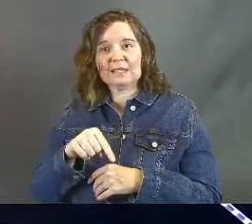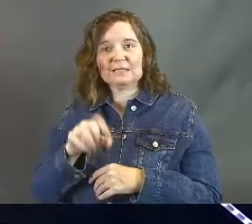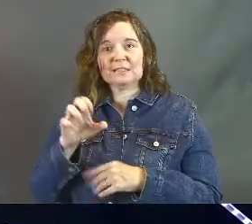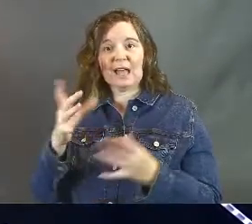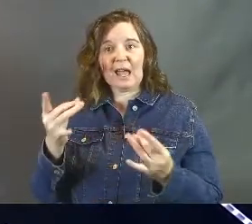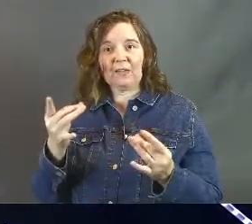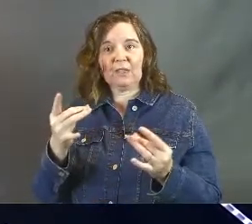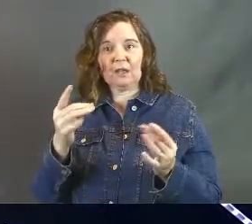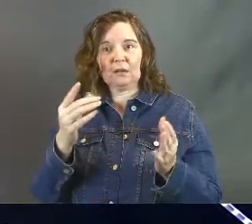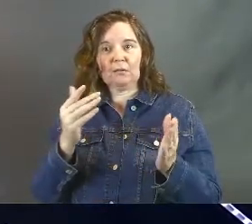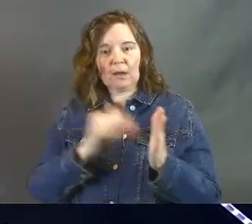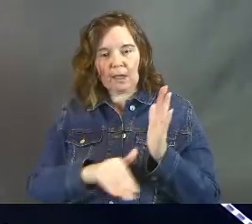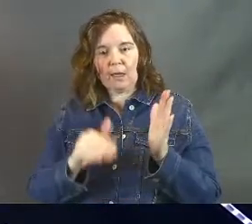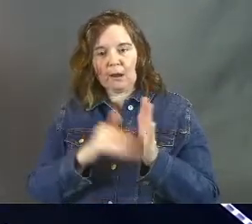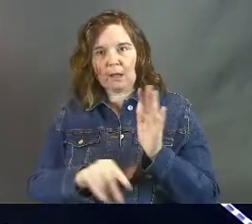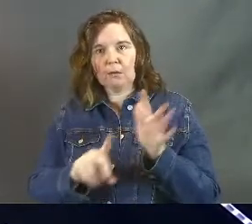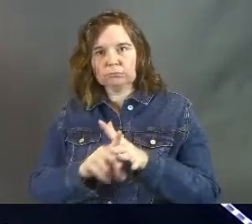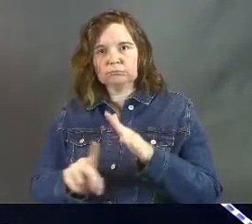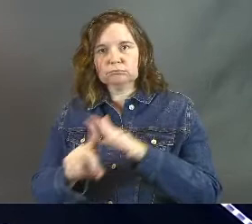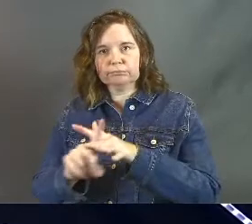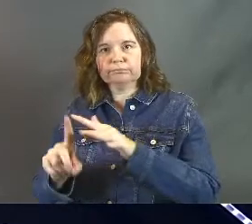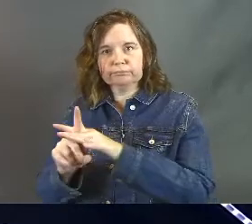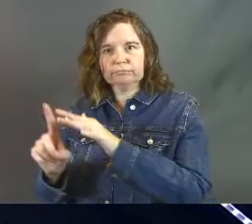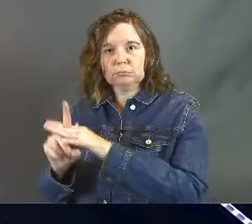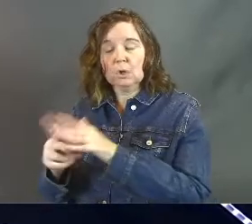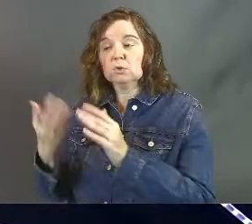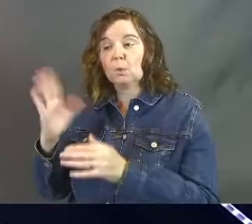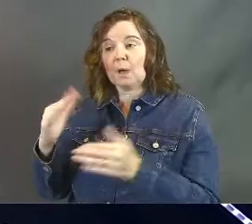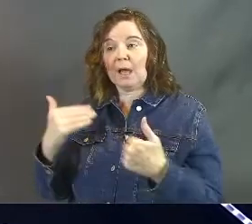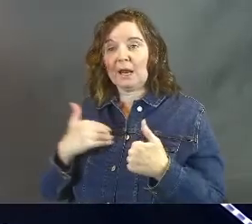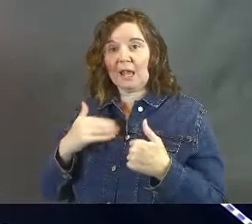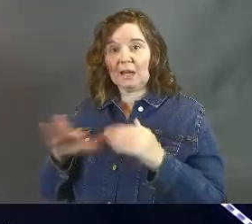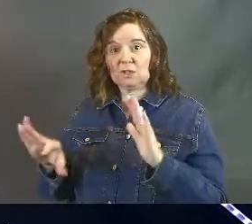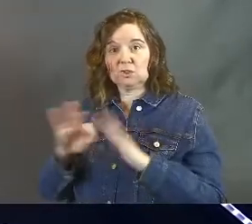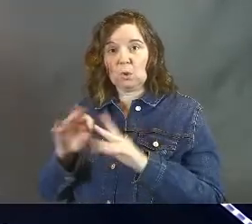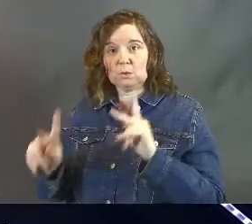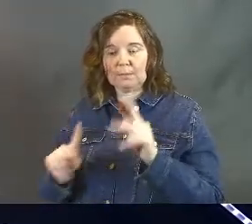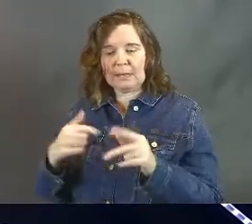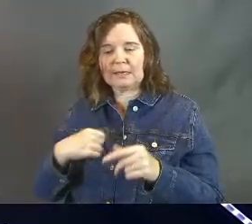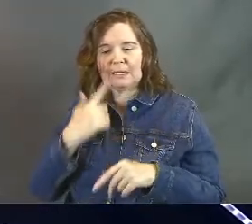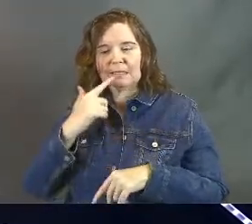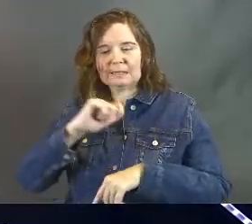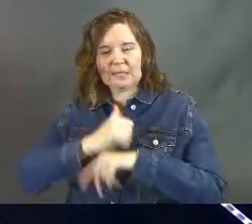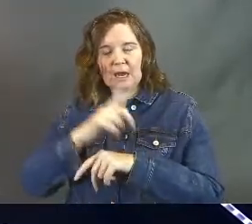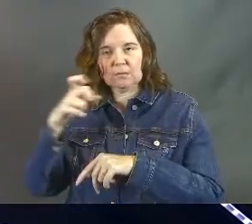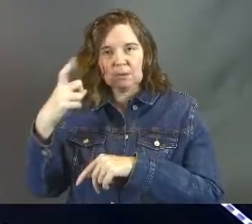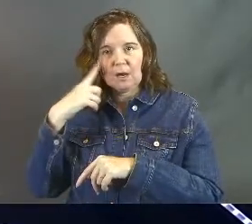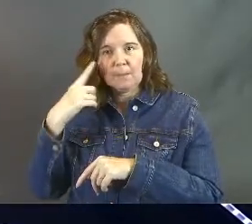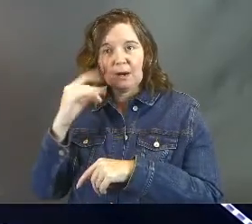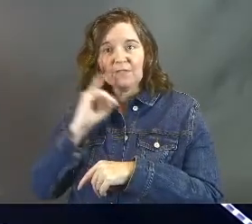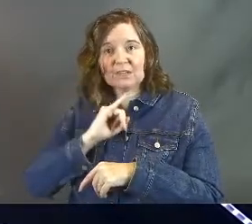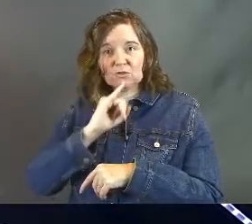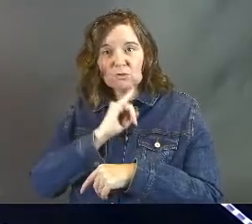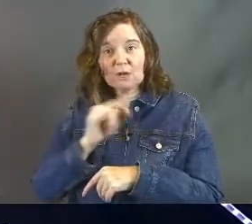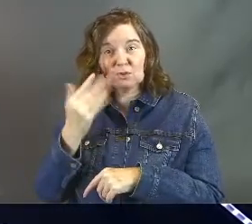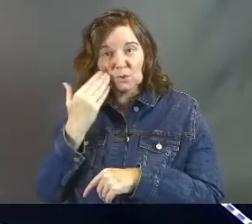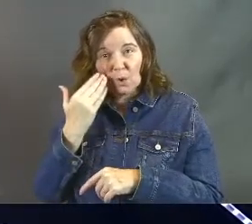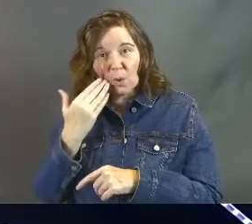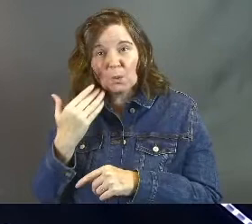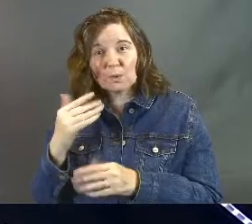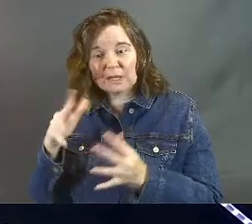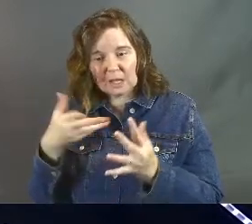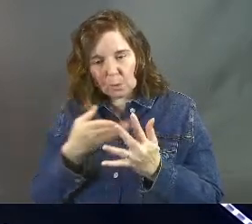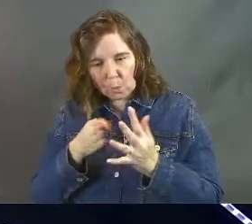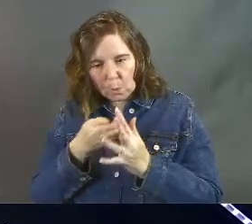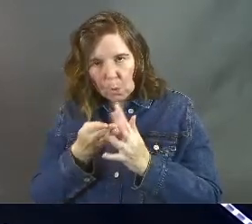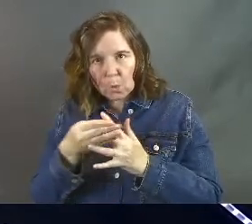ethic all over the Old Testament. So when God had his chosen people and he set up the government of the Israelites, do you know he